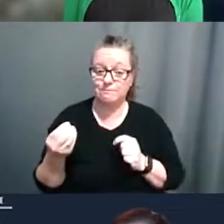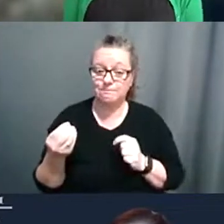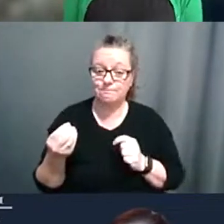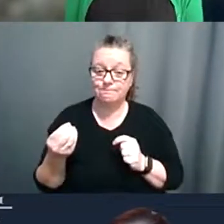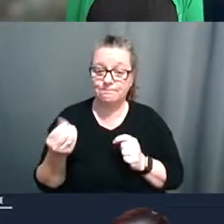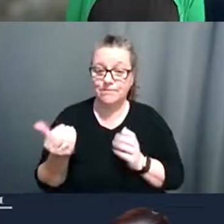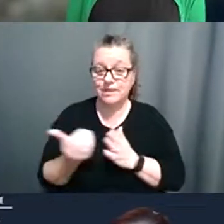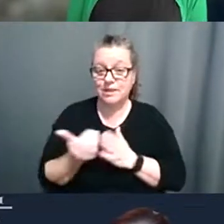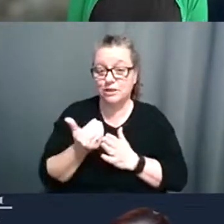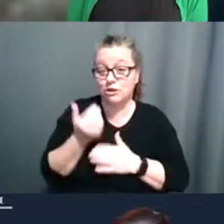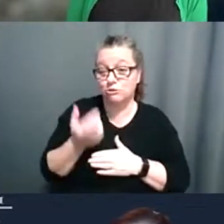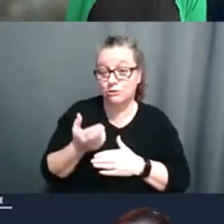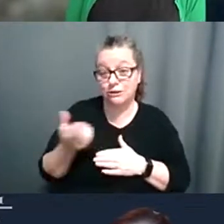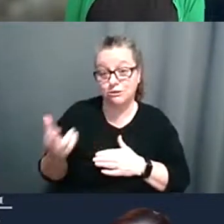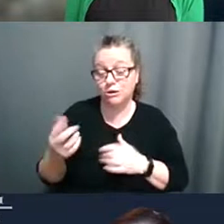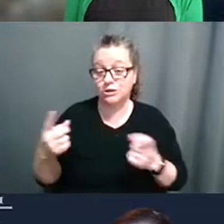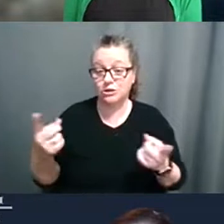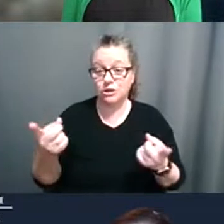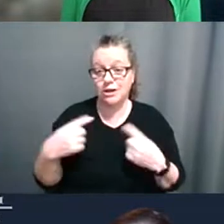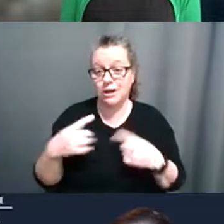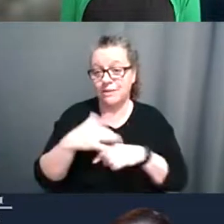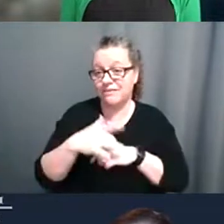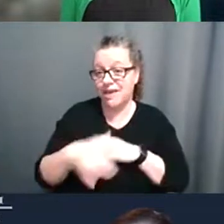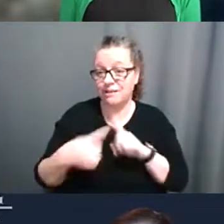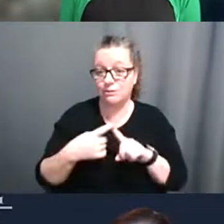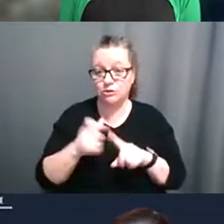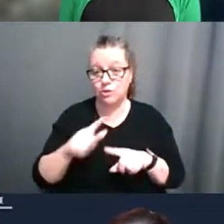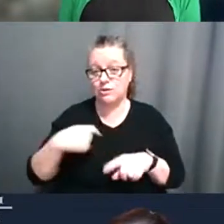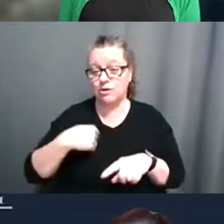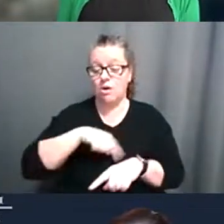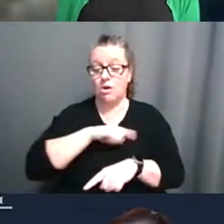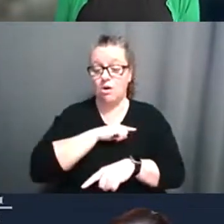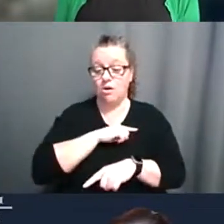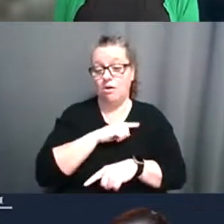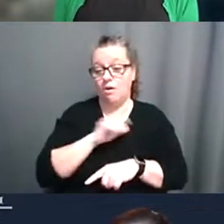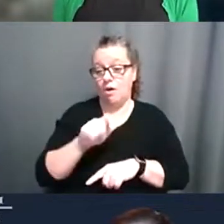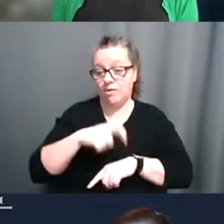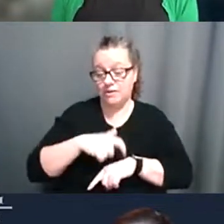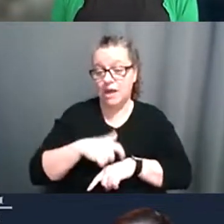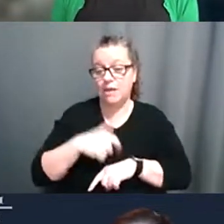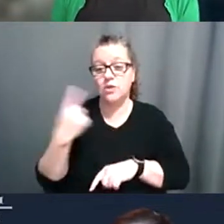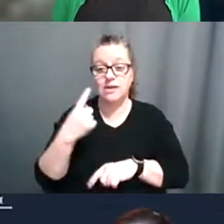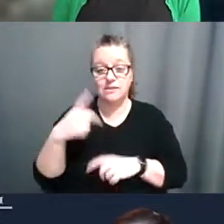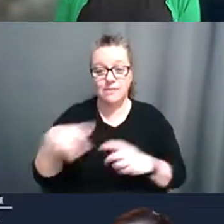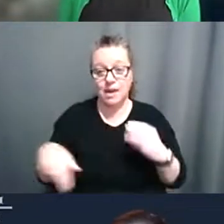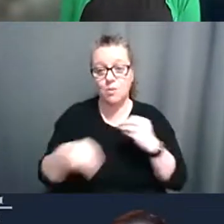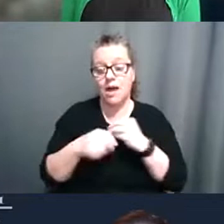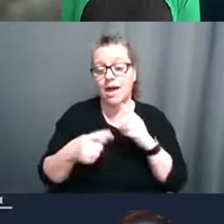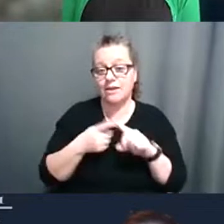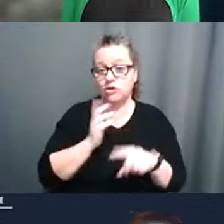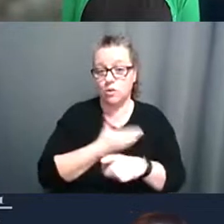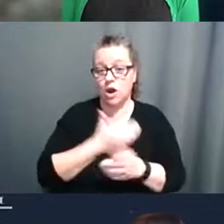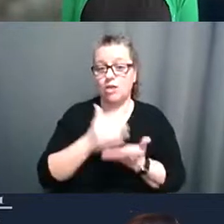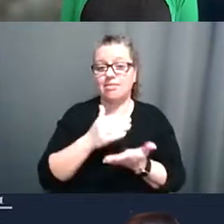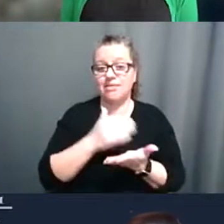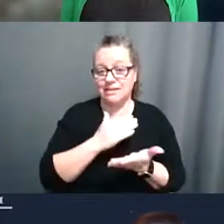New resources are coming available to us all the time. So that is definitely something that I'm going to add to our list to